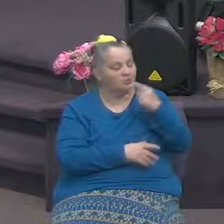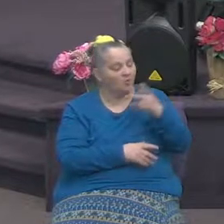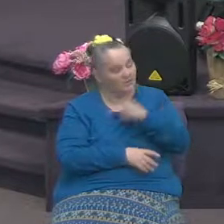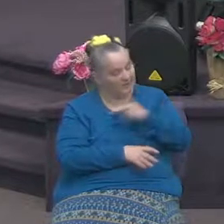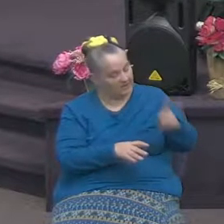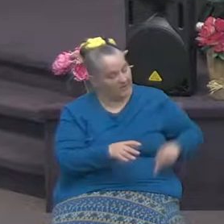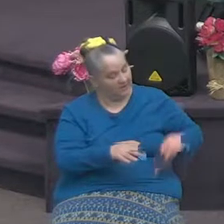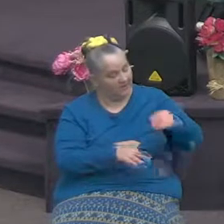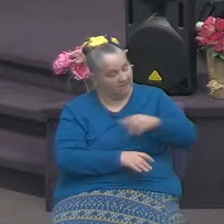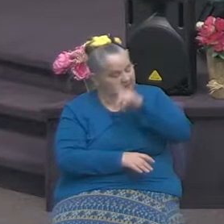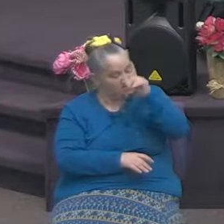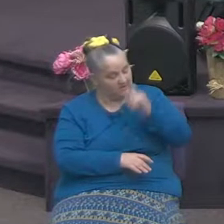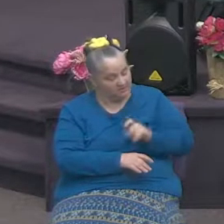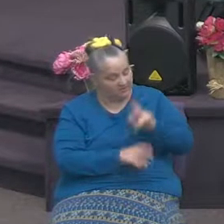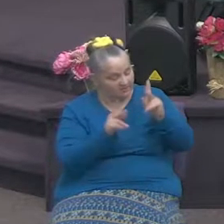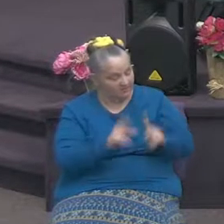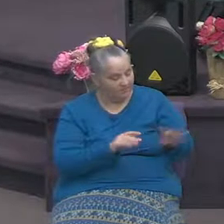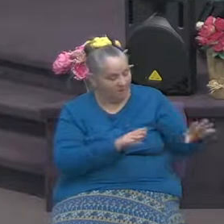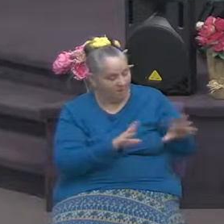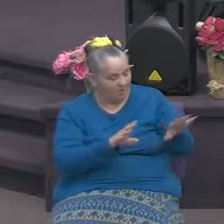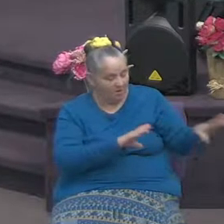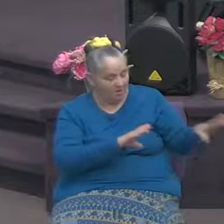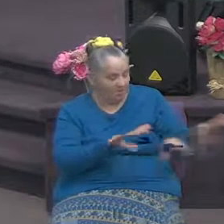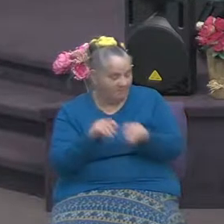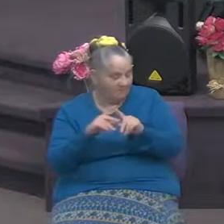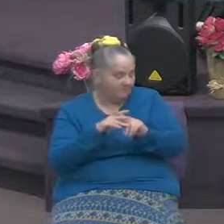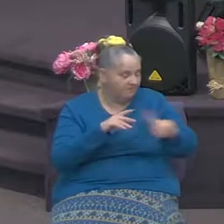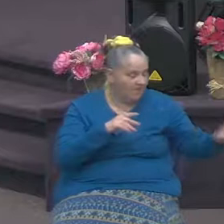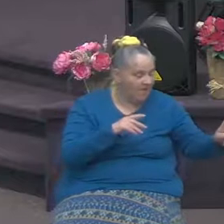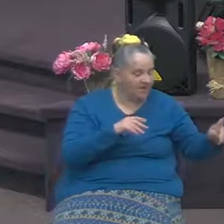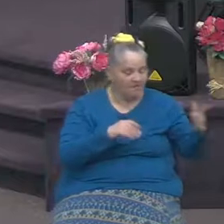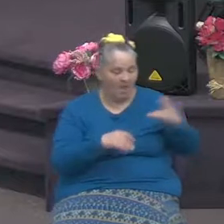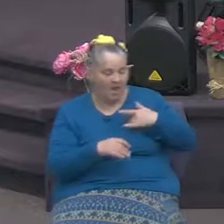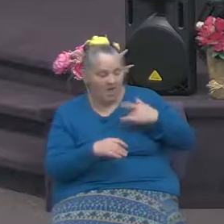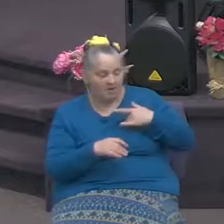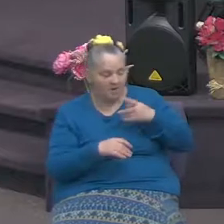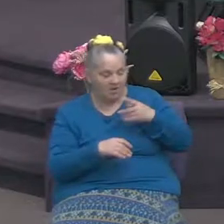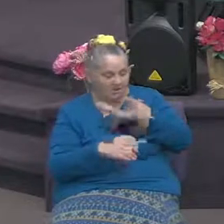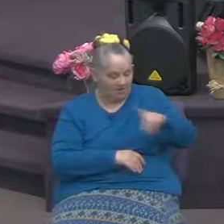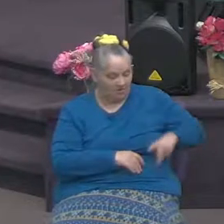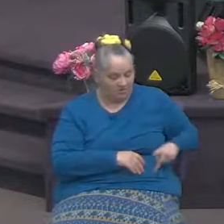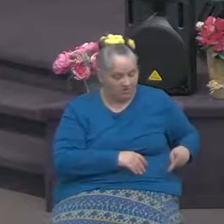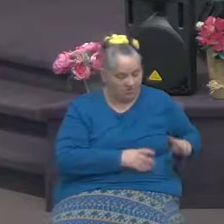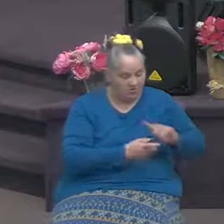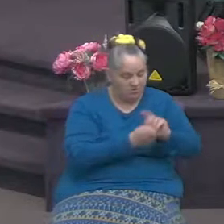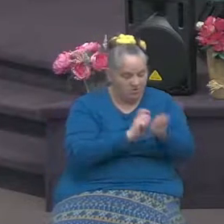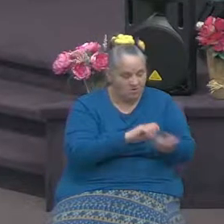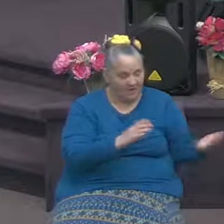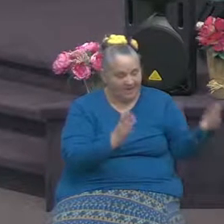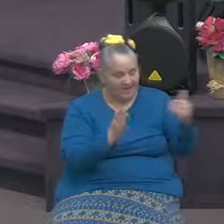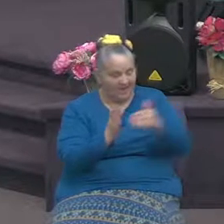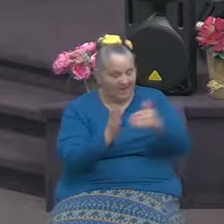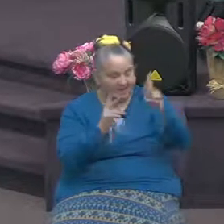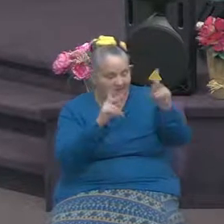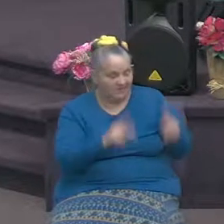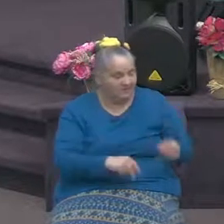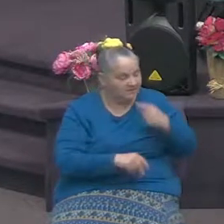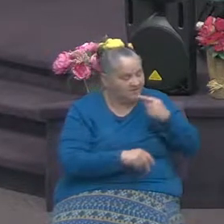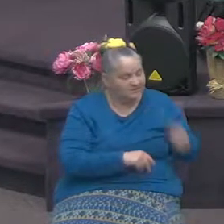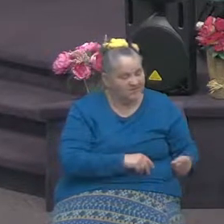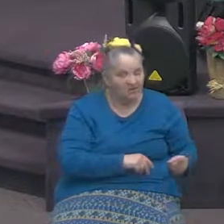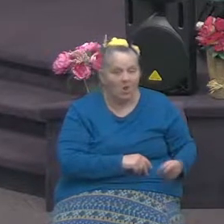the king of Egypt that the people fled, and the heart of Pharaoh and his servants was turned against the people. And they